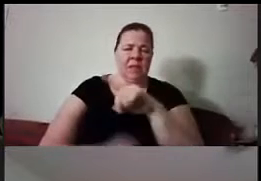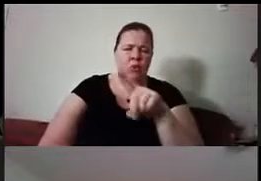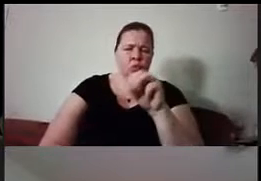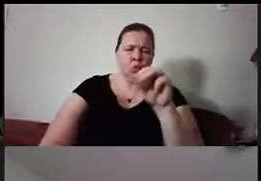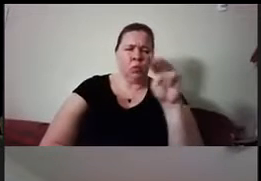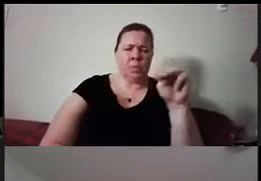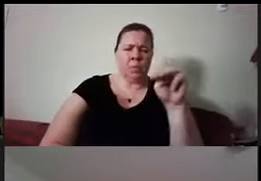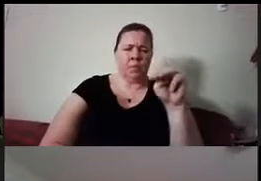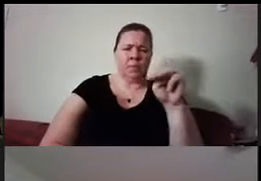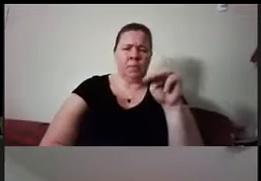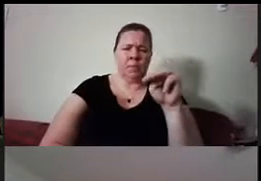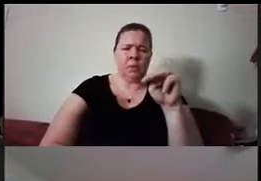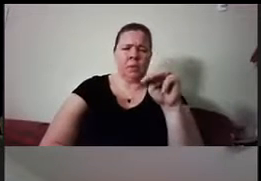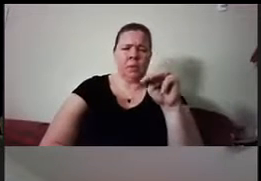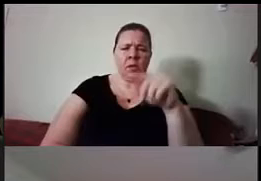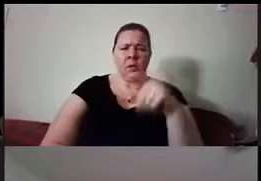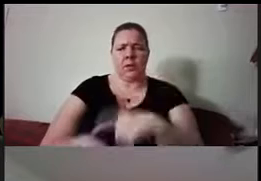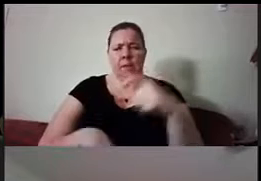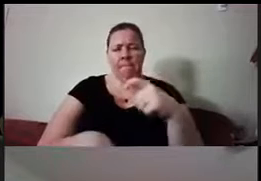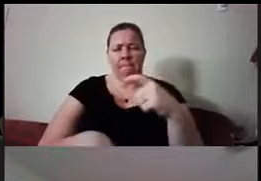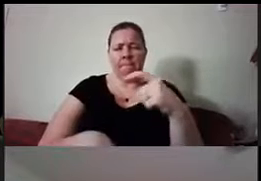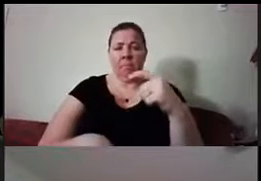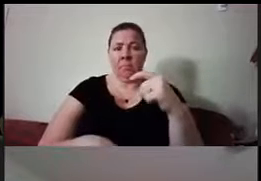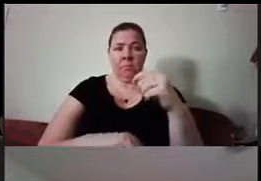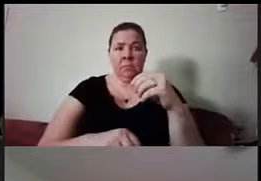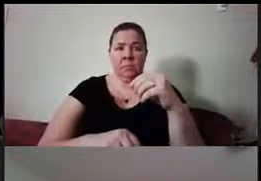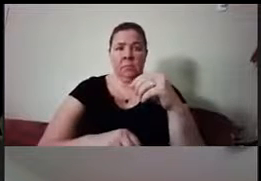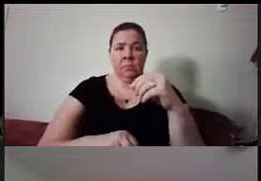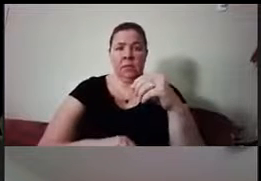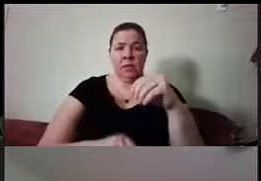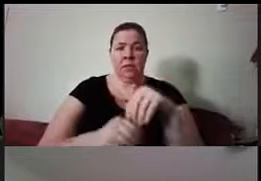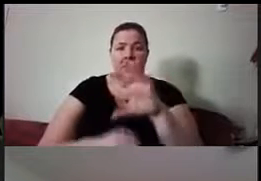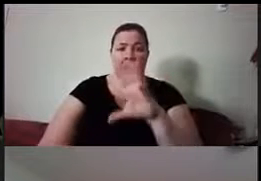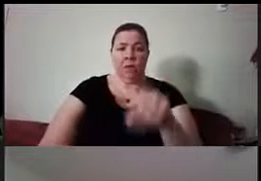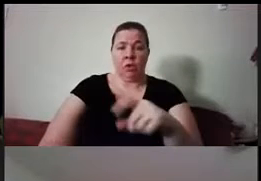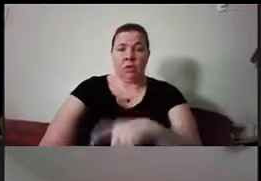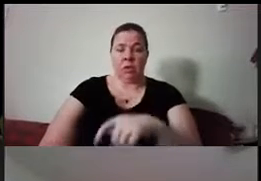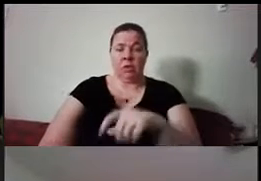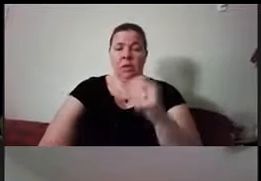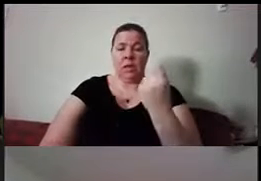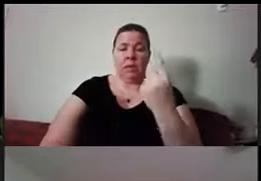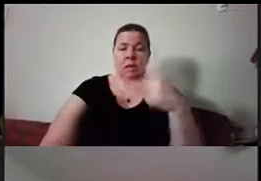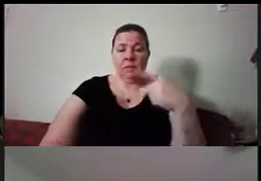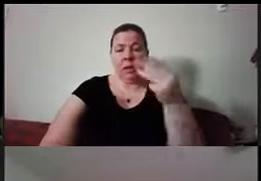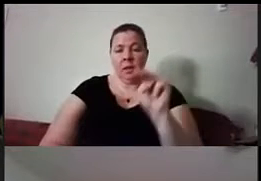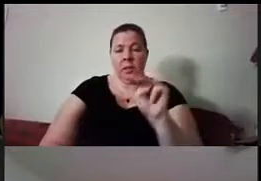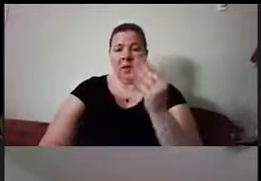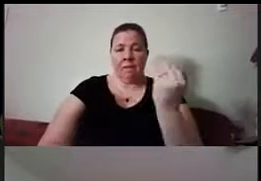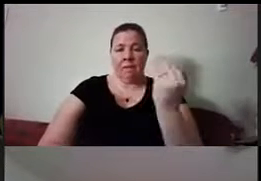West African time. It's 10 p.m. West African time. It is 11 p.m. It's in 15 minutes